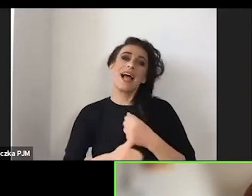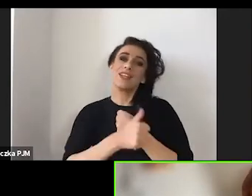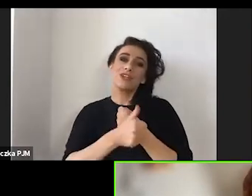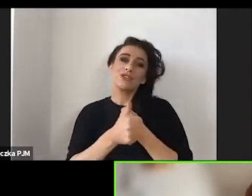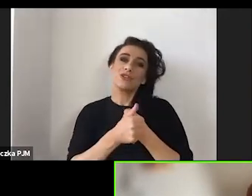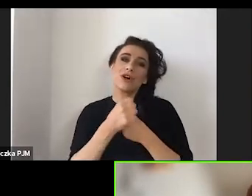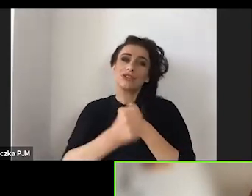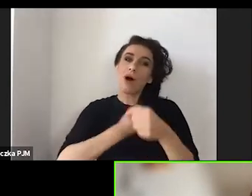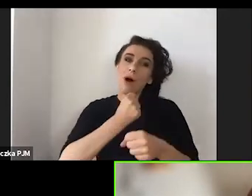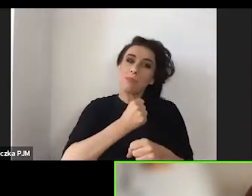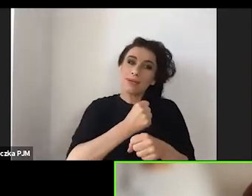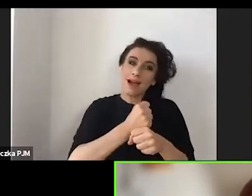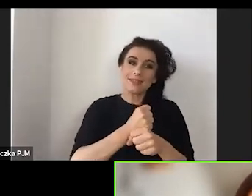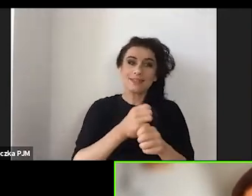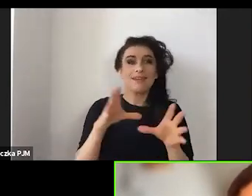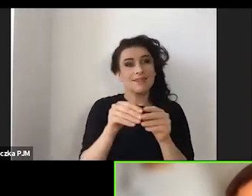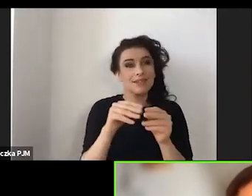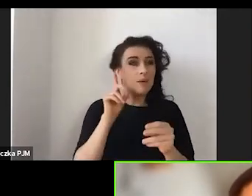men? Well,